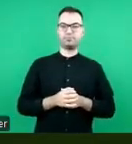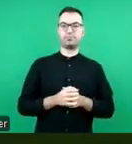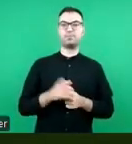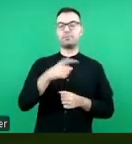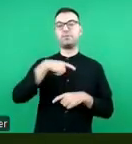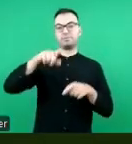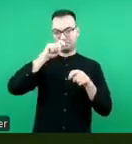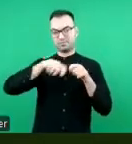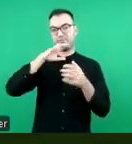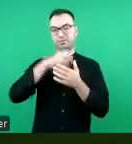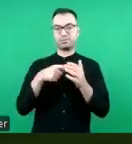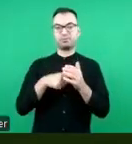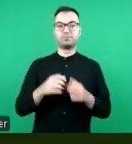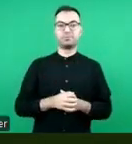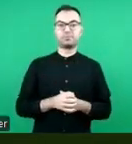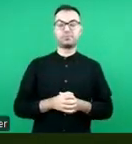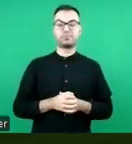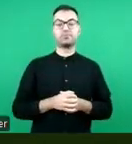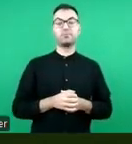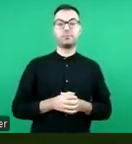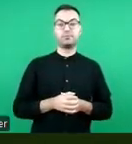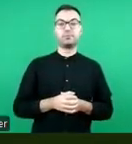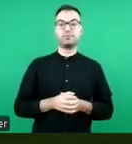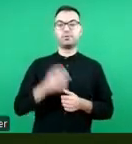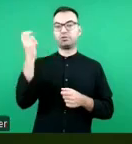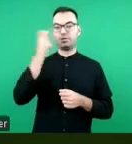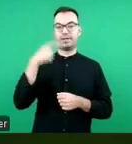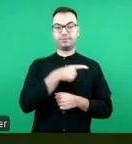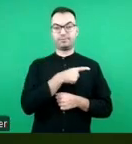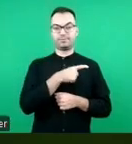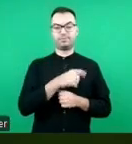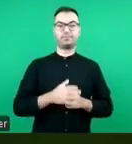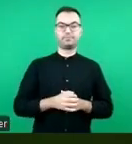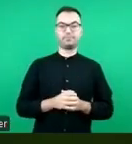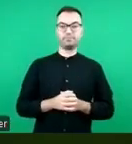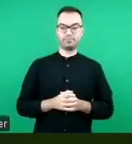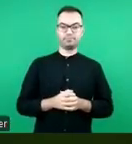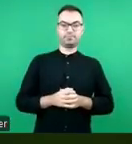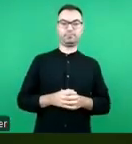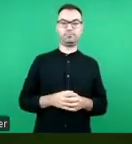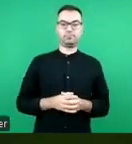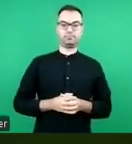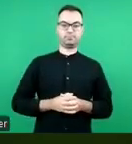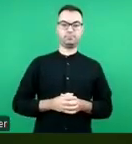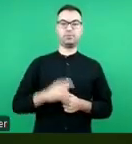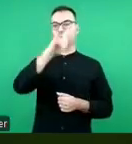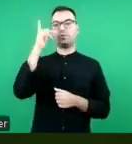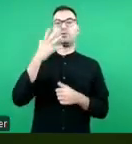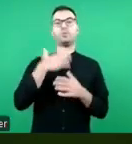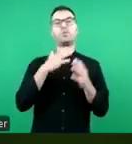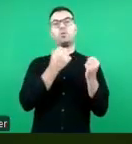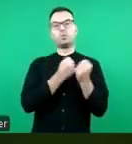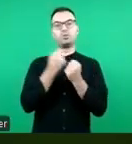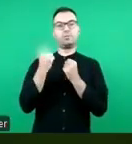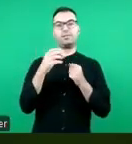and that was really interesting to us, because people that like to preserve